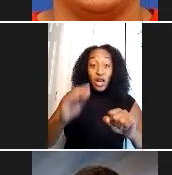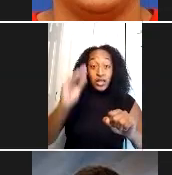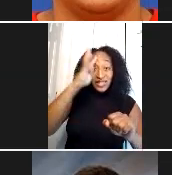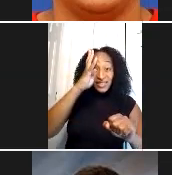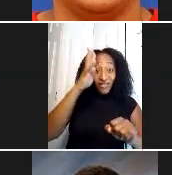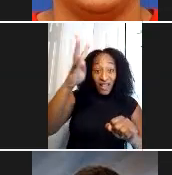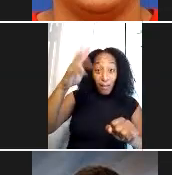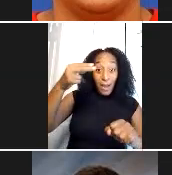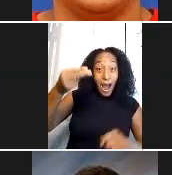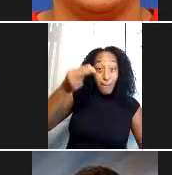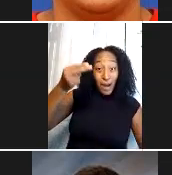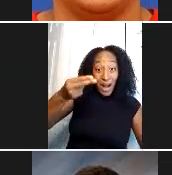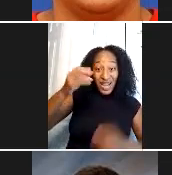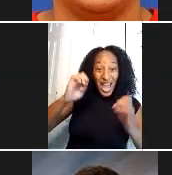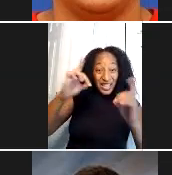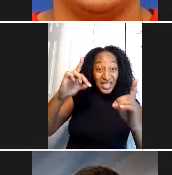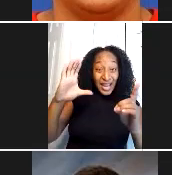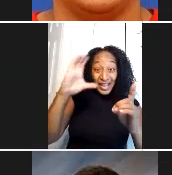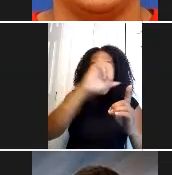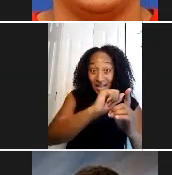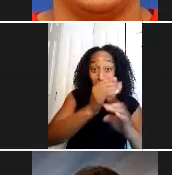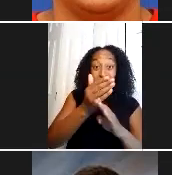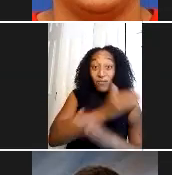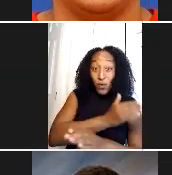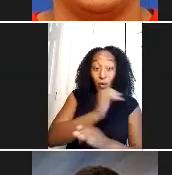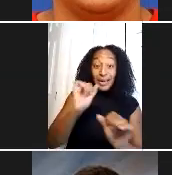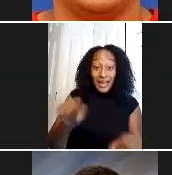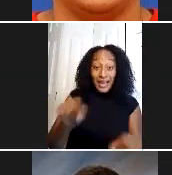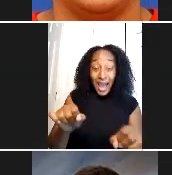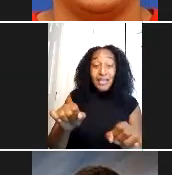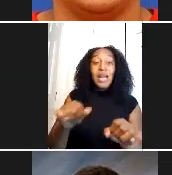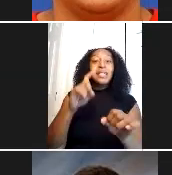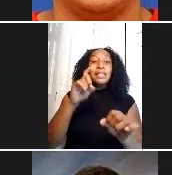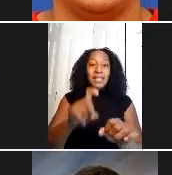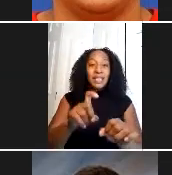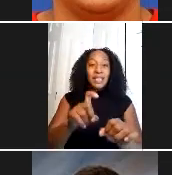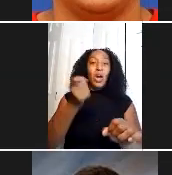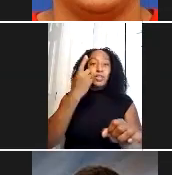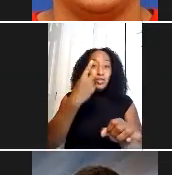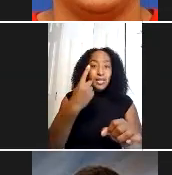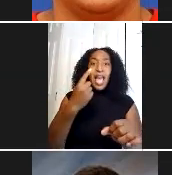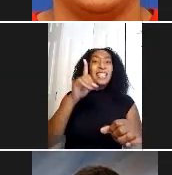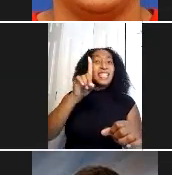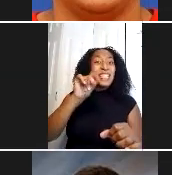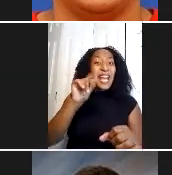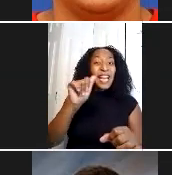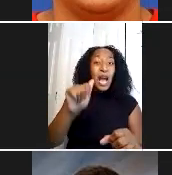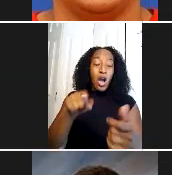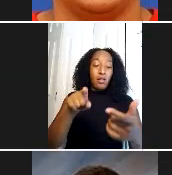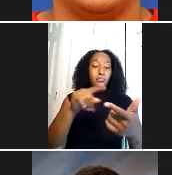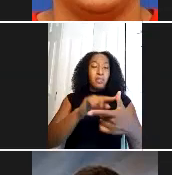of the Titanic. How big was the Titanic? What material was it made of? How cold was the water? How